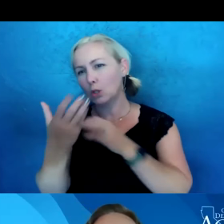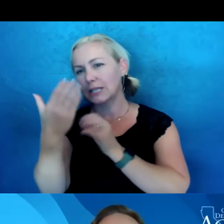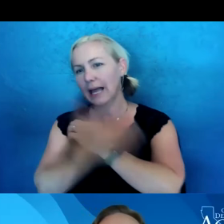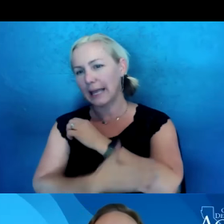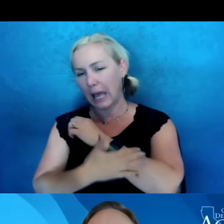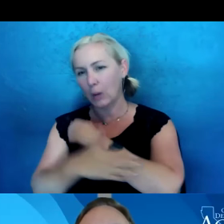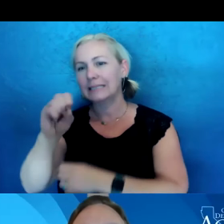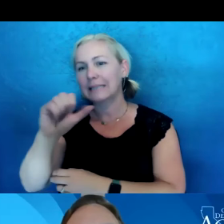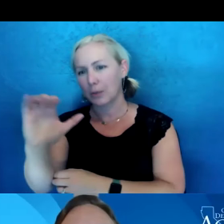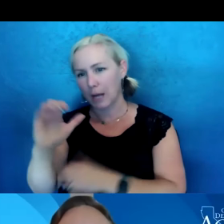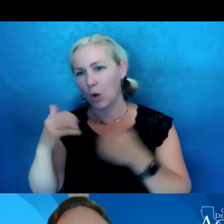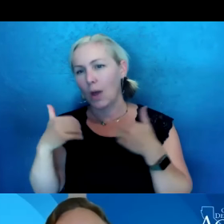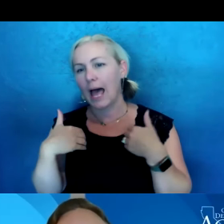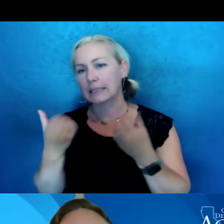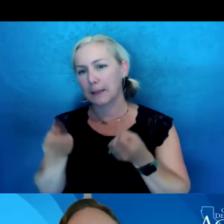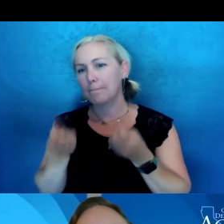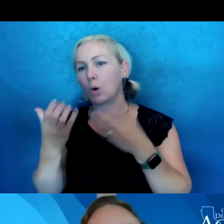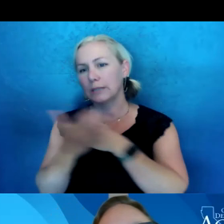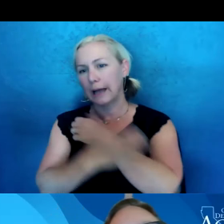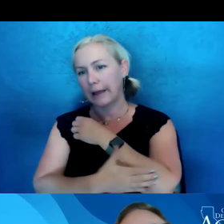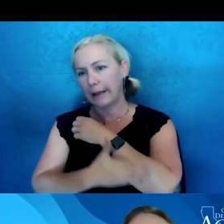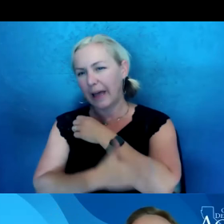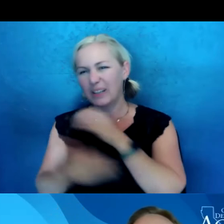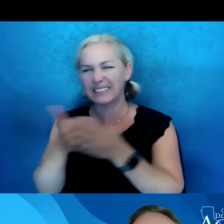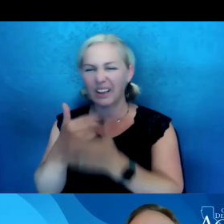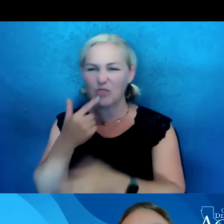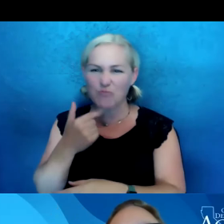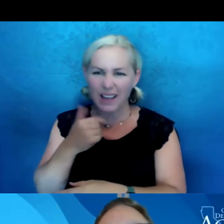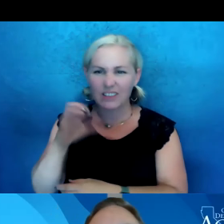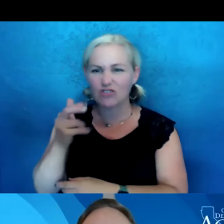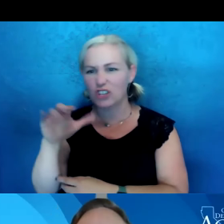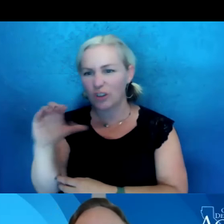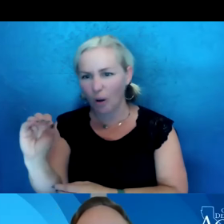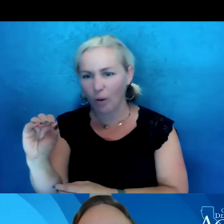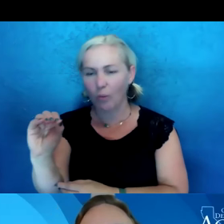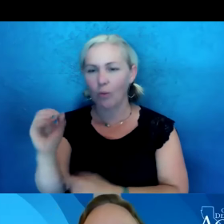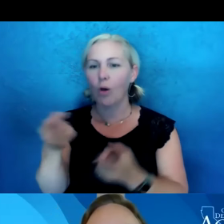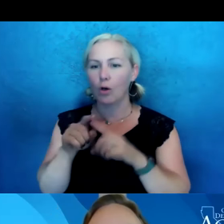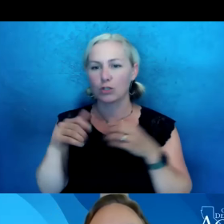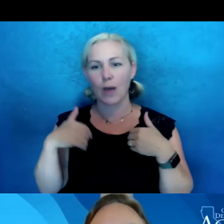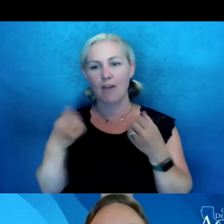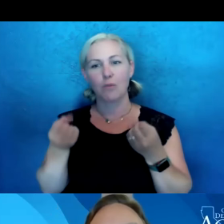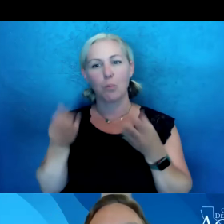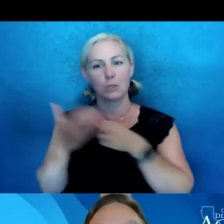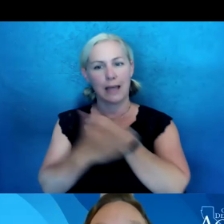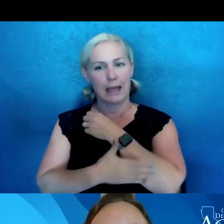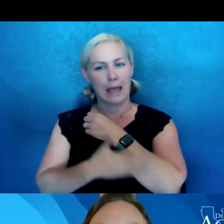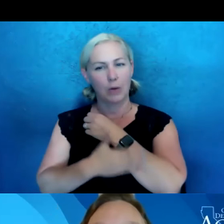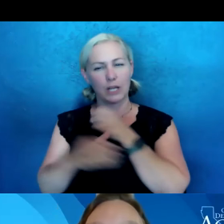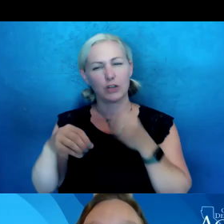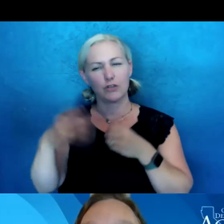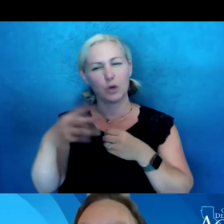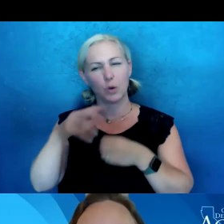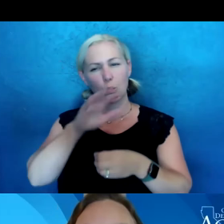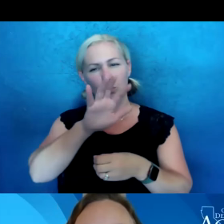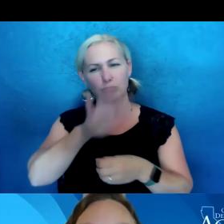has multi-county around Redding, around Chico, also have multi-county and a few more. Another